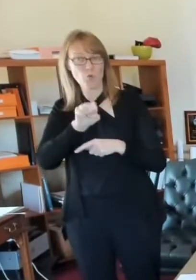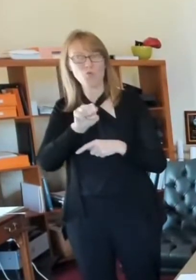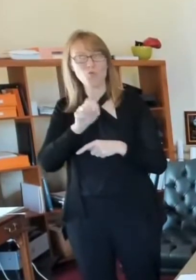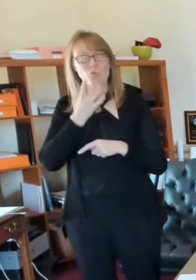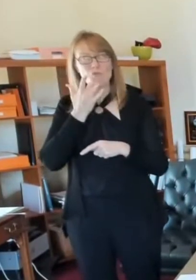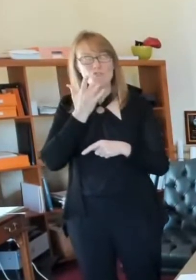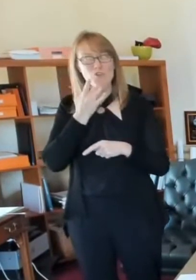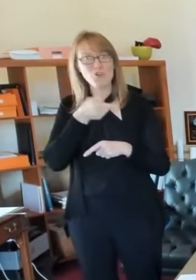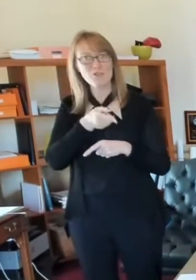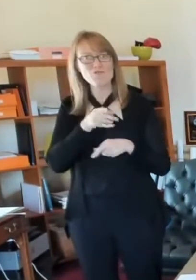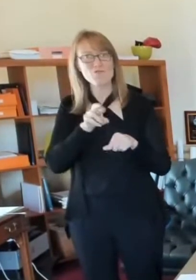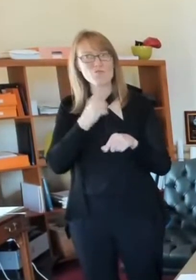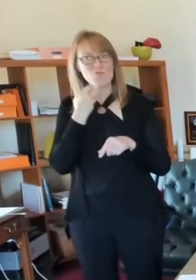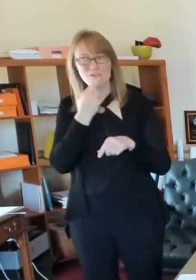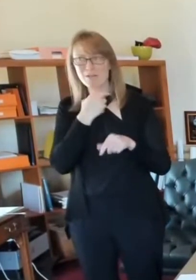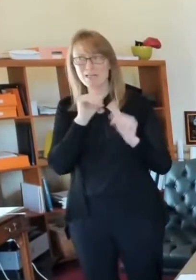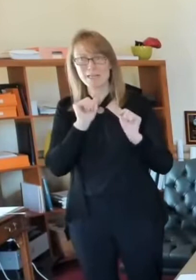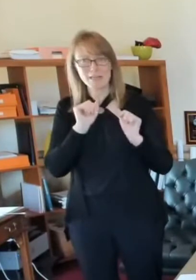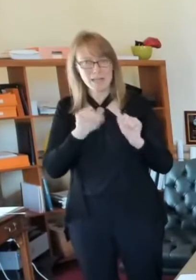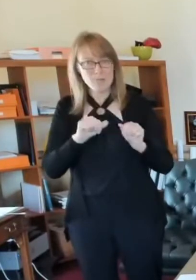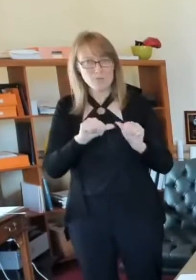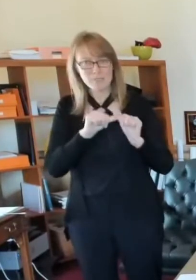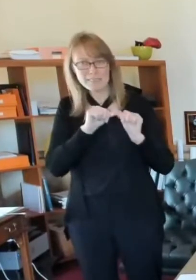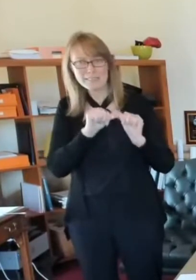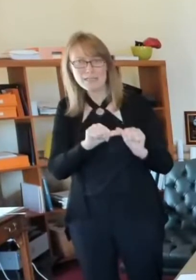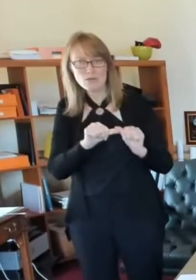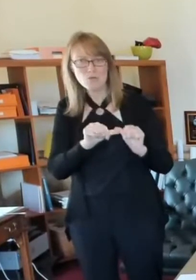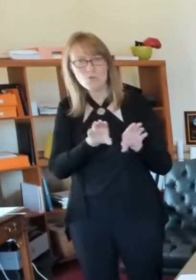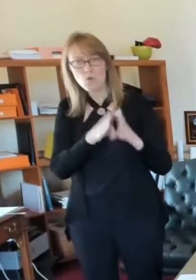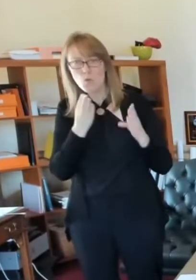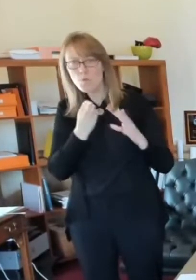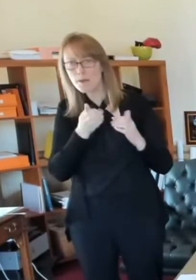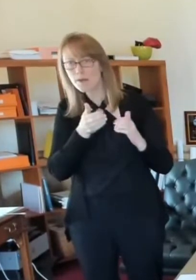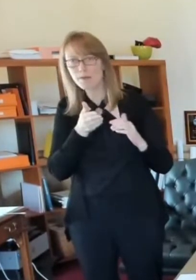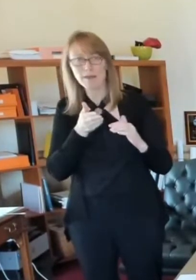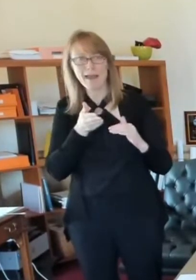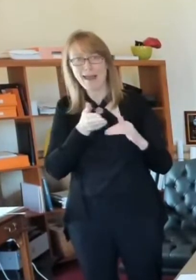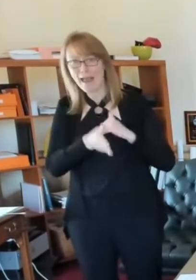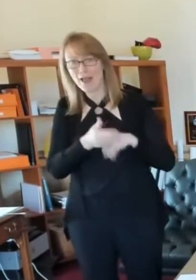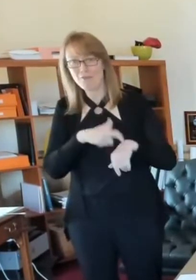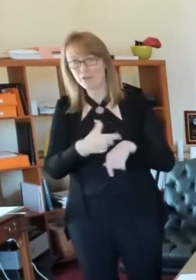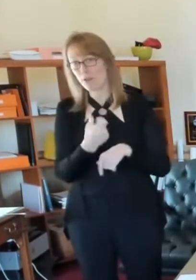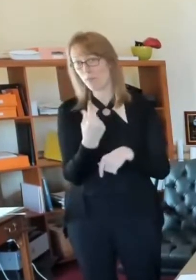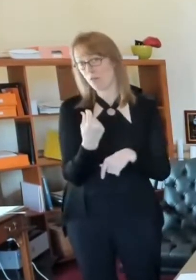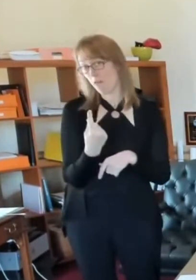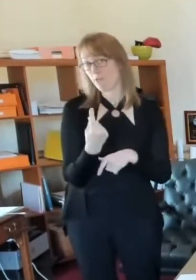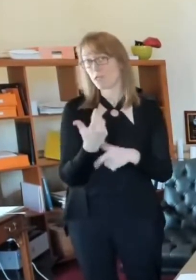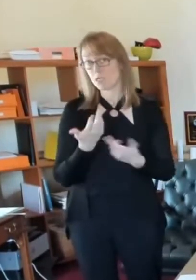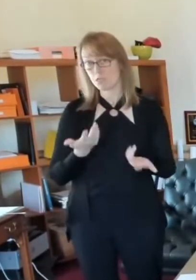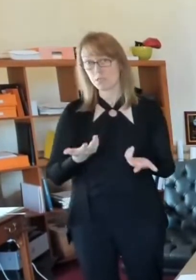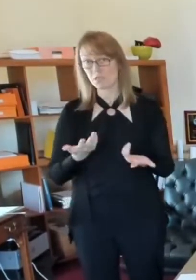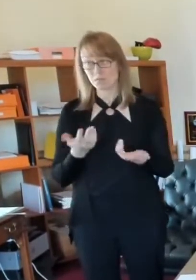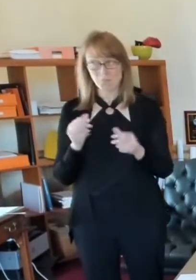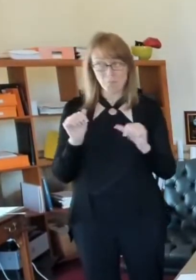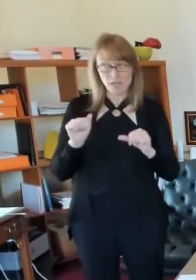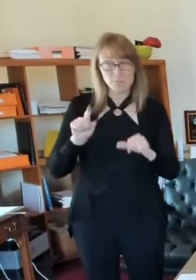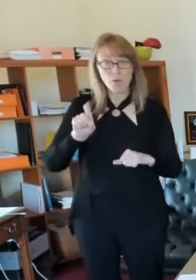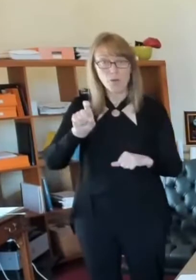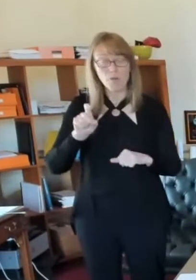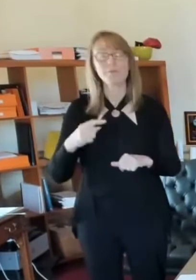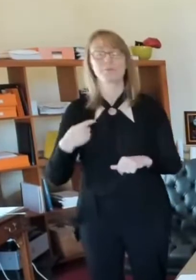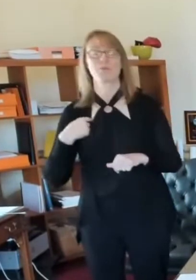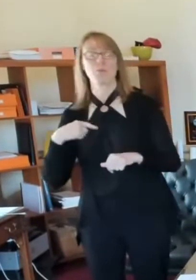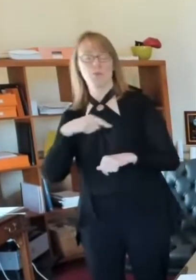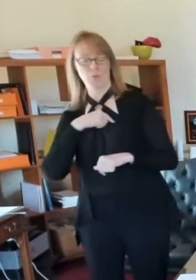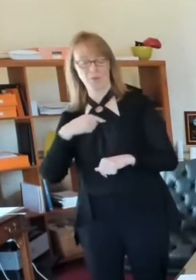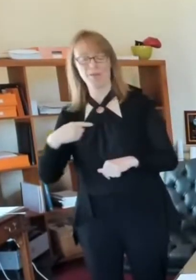thoughts on the lifting of the 11 p.m. curfew? It's something that we, Dr. Eccles and I and